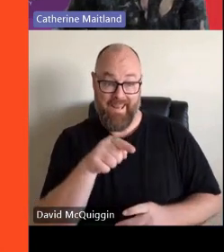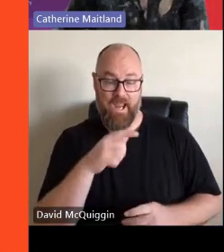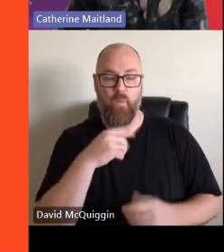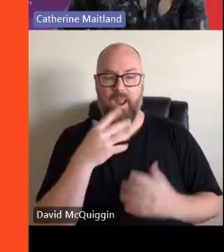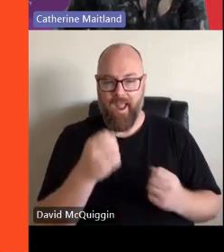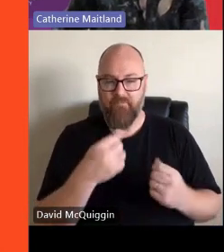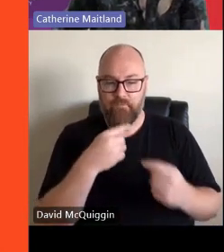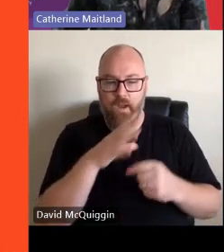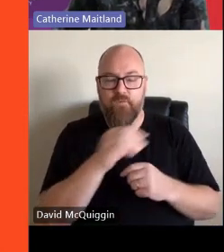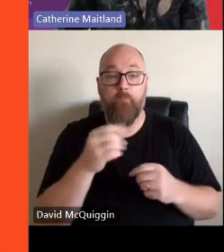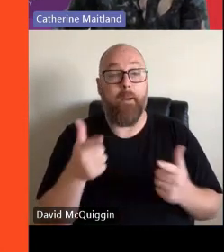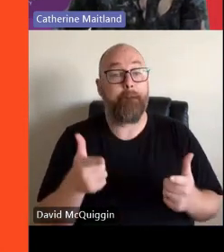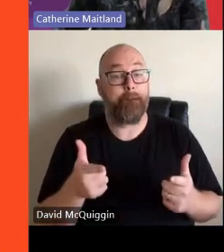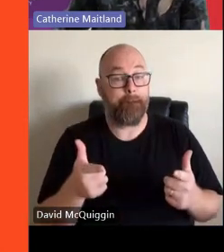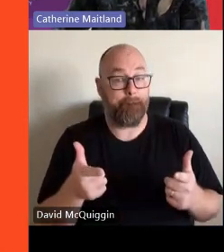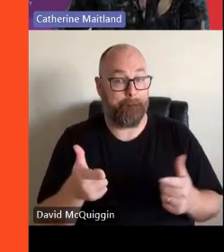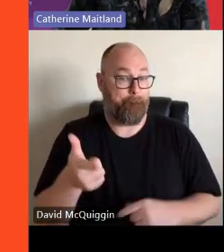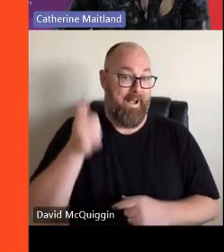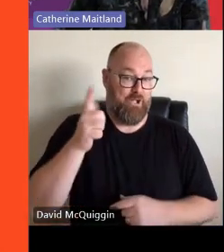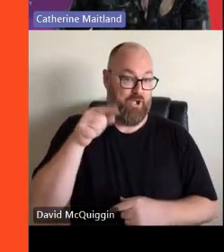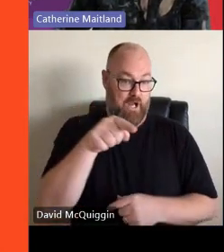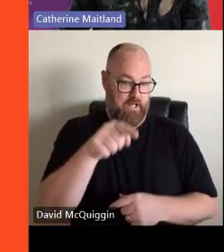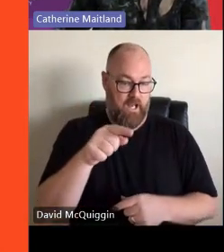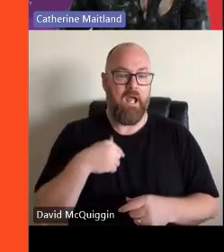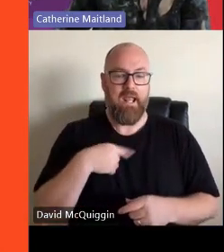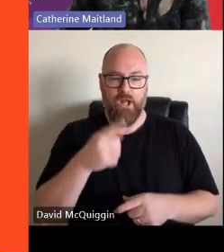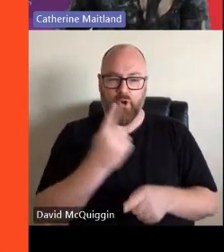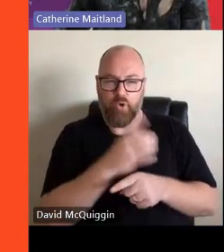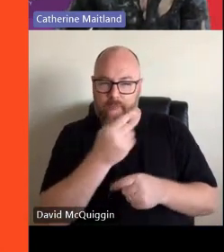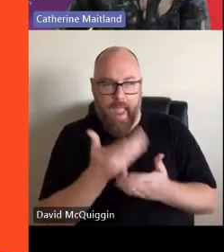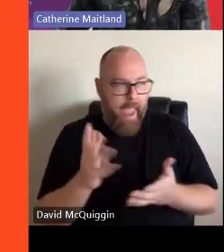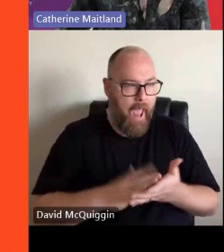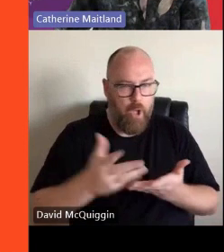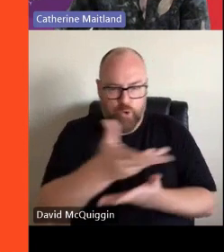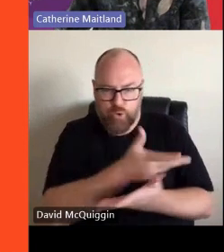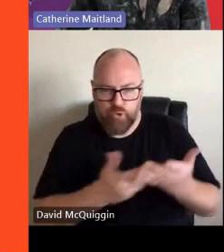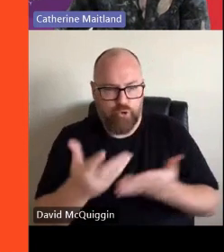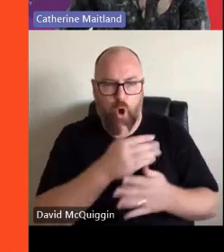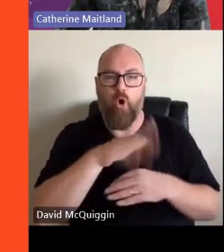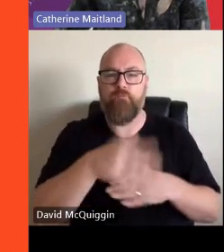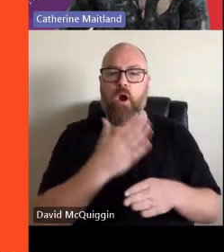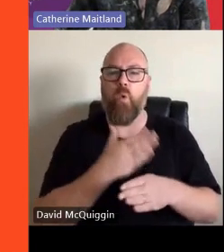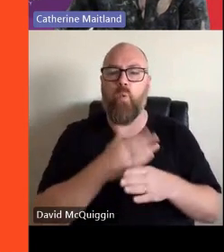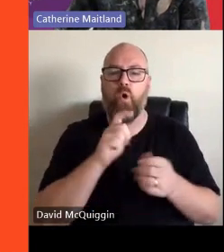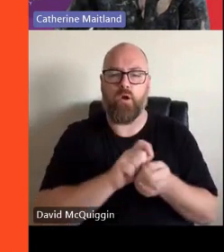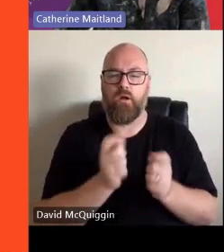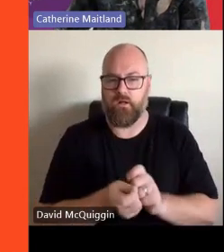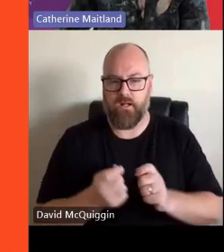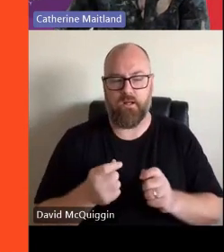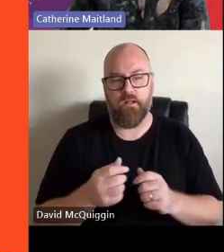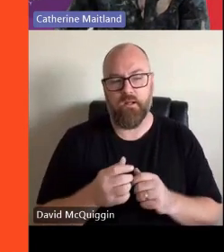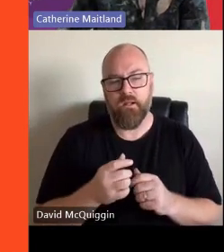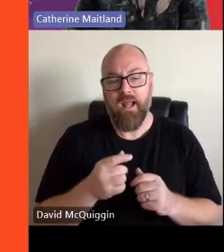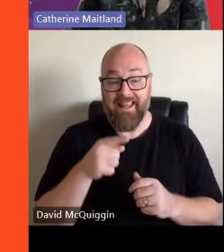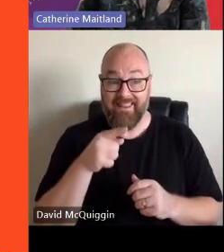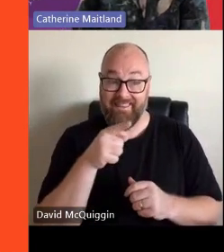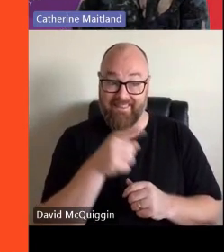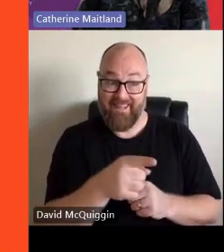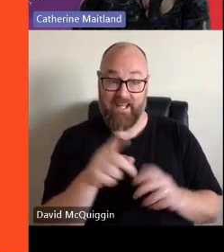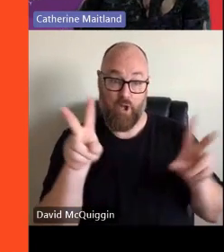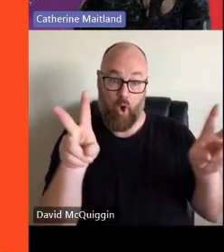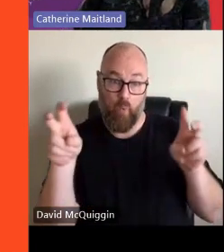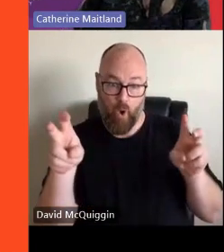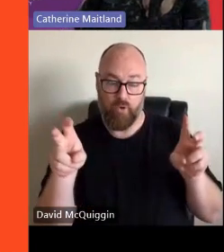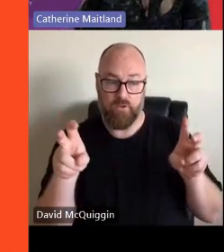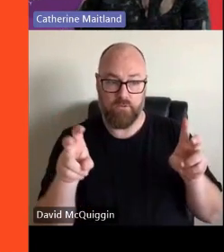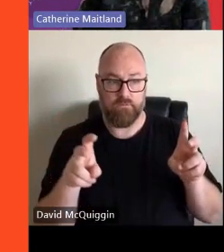group participant about having conversations about workplace adjustments. And this quote resonates with the proactive